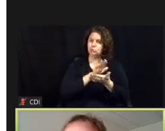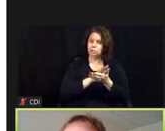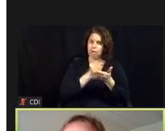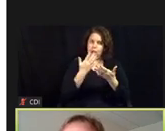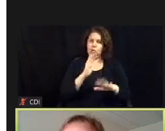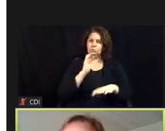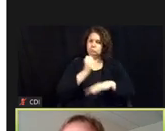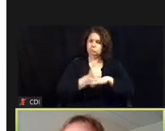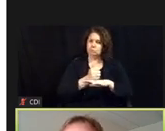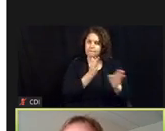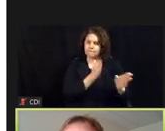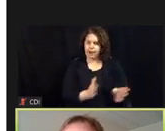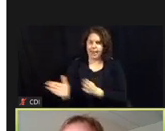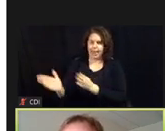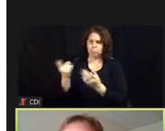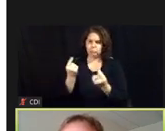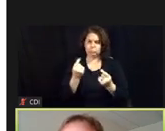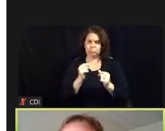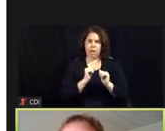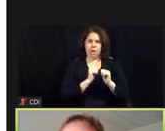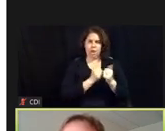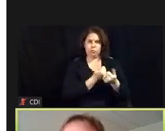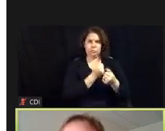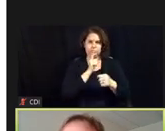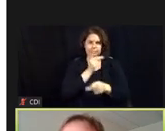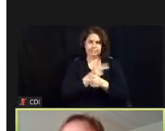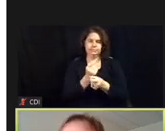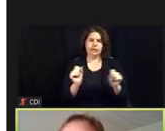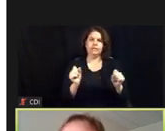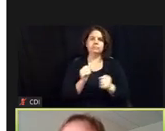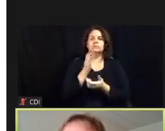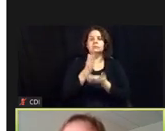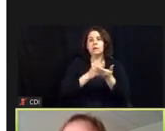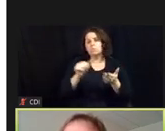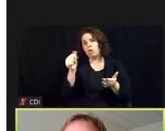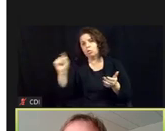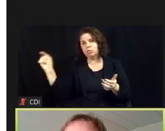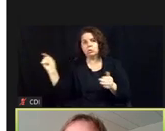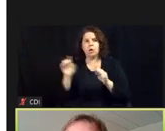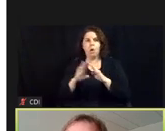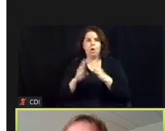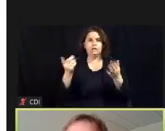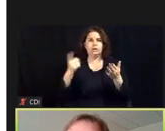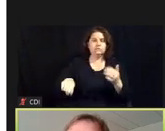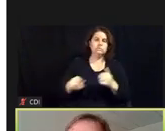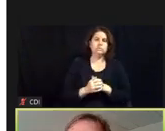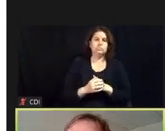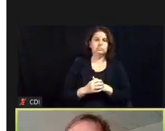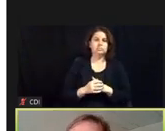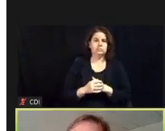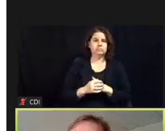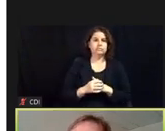on opening next week. If we attain that red status, that tier 2, after 2 weeks in